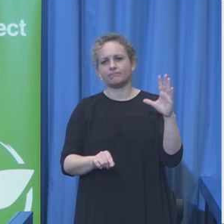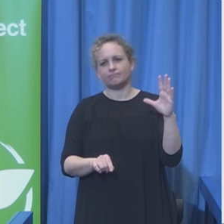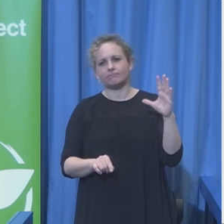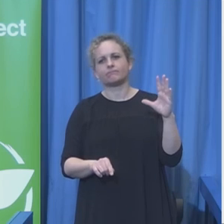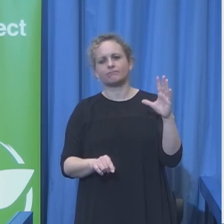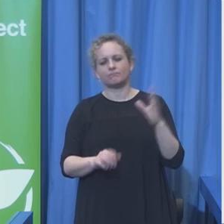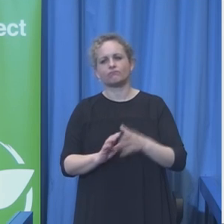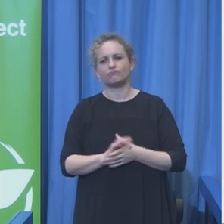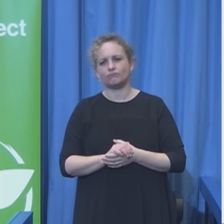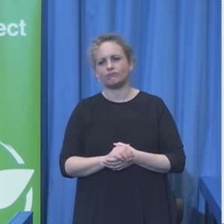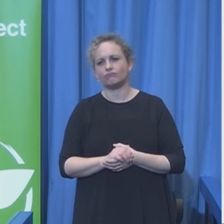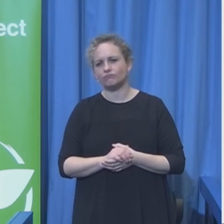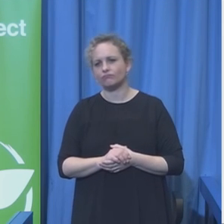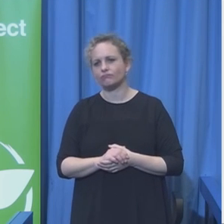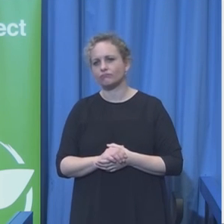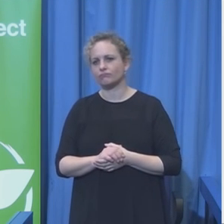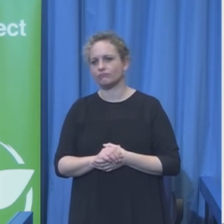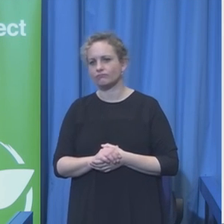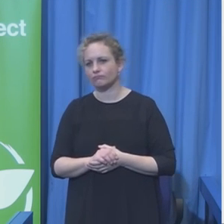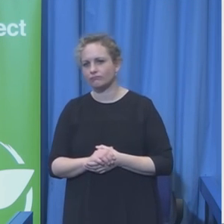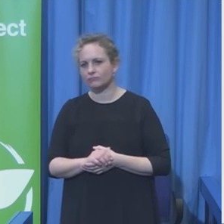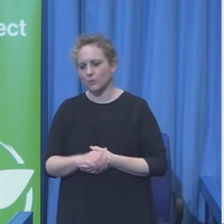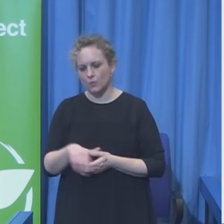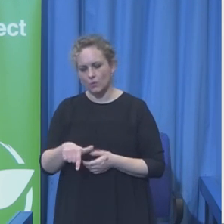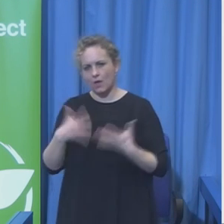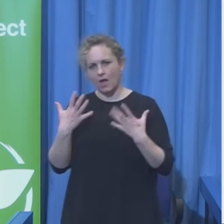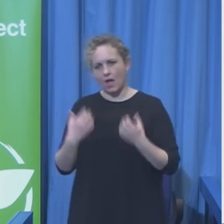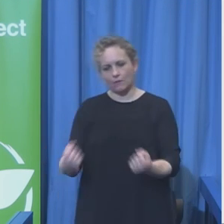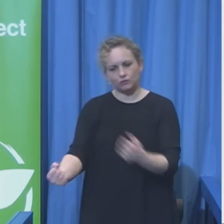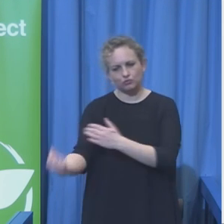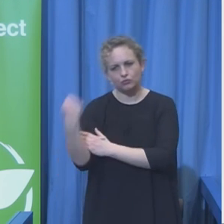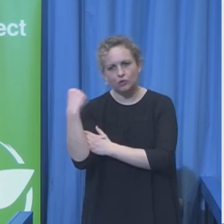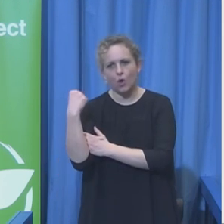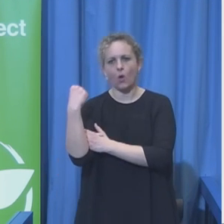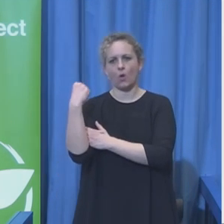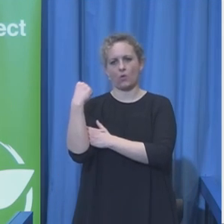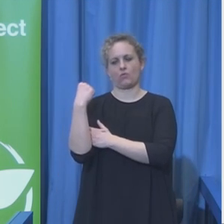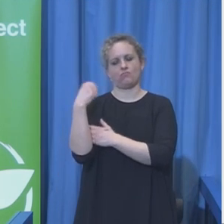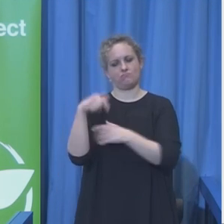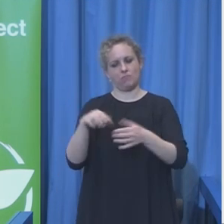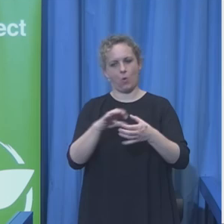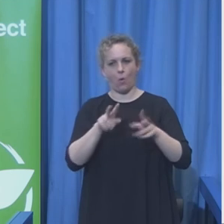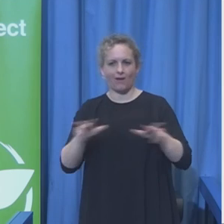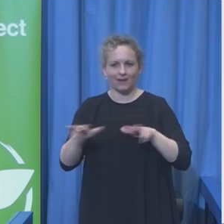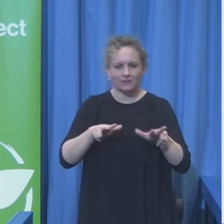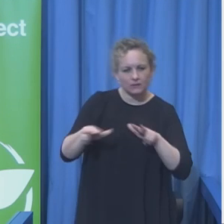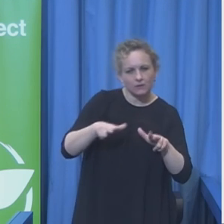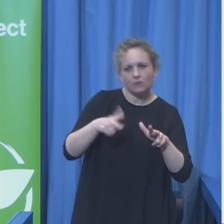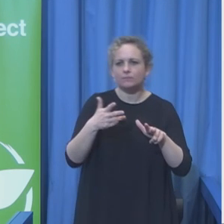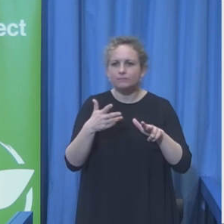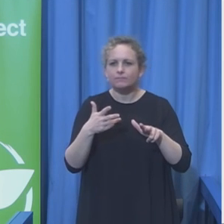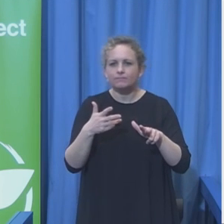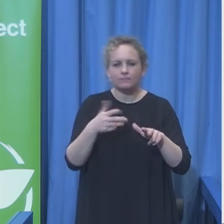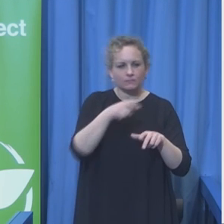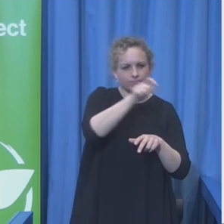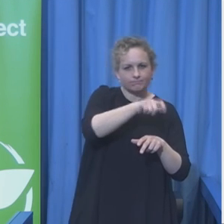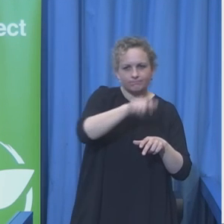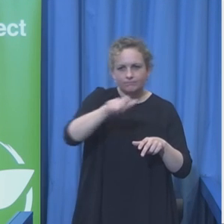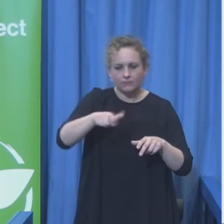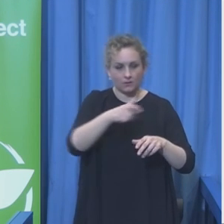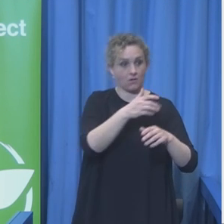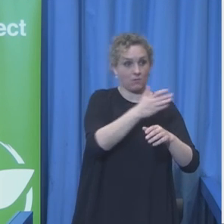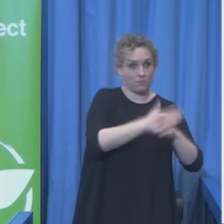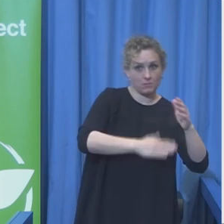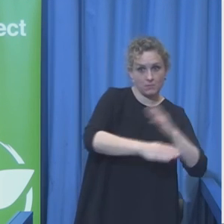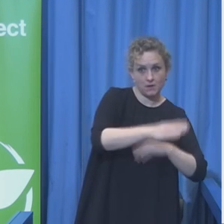of people with disabilities, and that's why we could form the African Disability Forum and have that level of support that we have